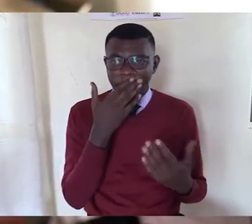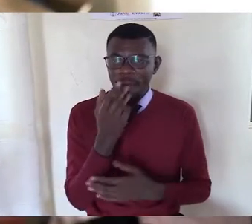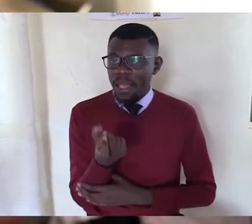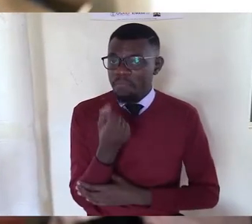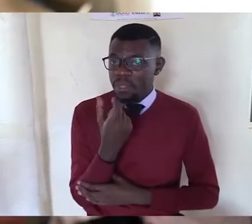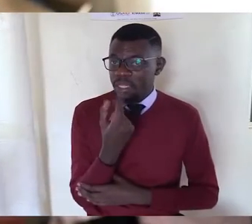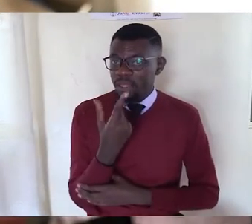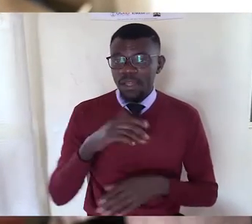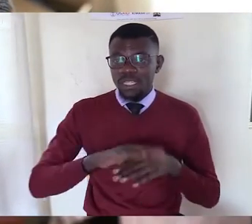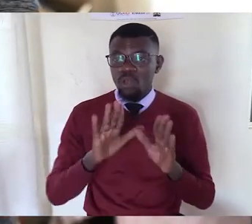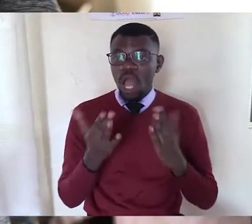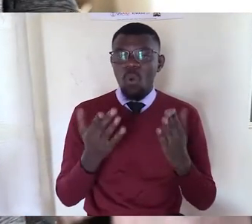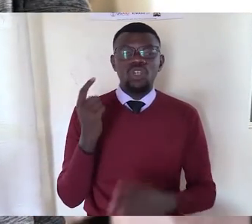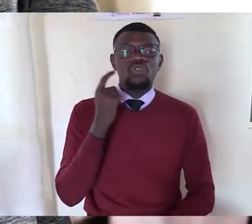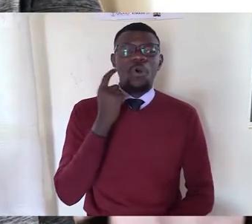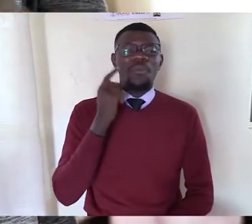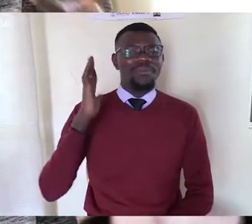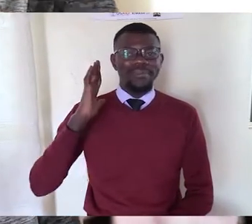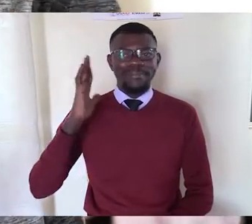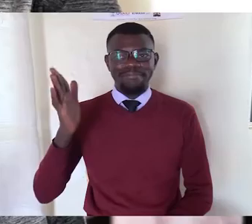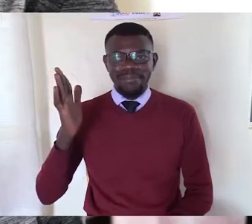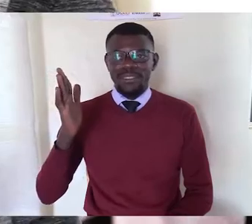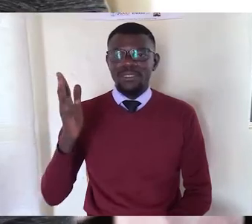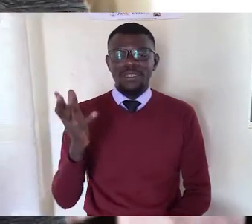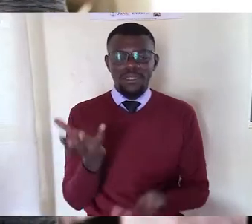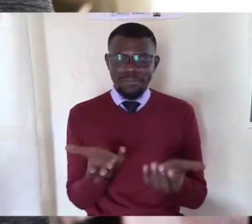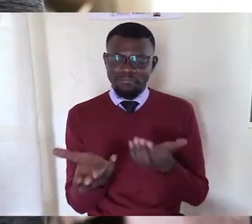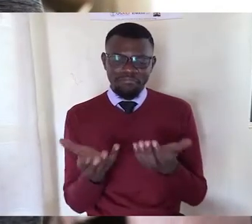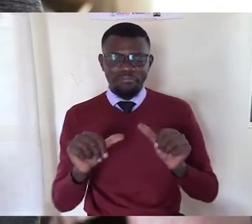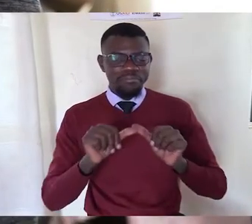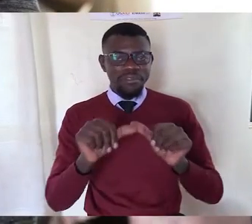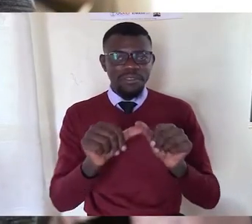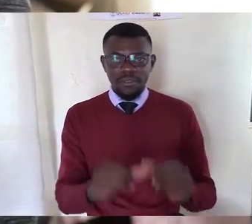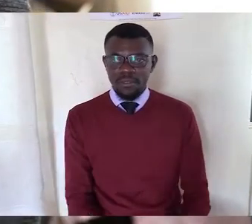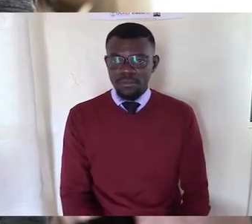medicine from the pharmacists that were on business anyway.